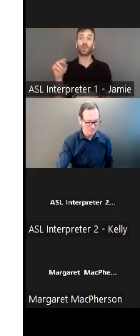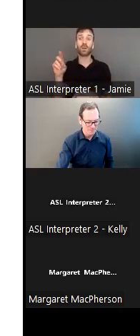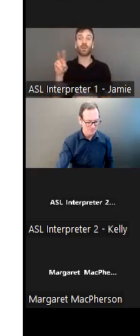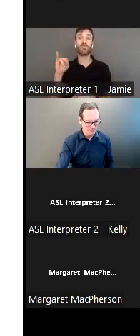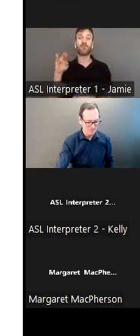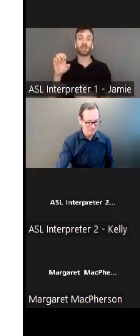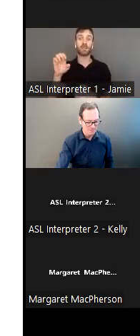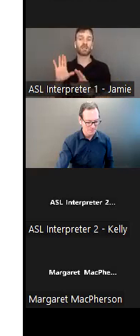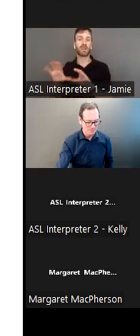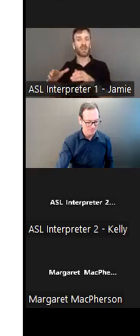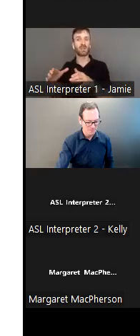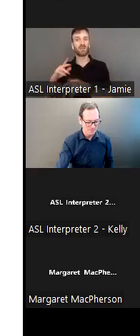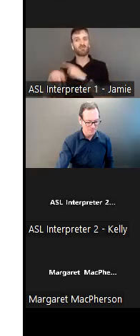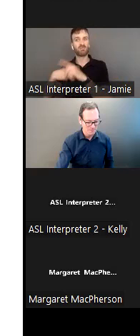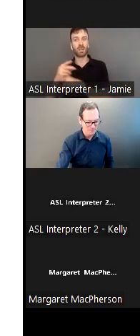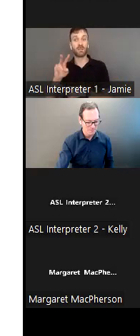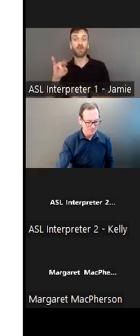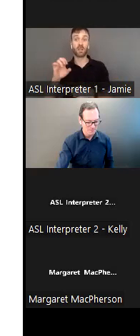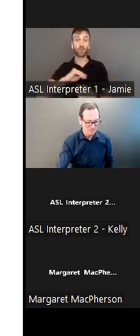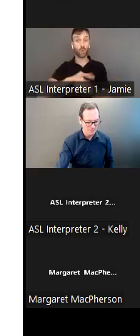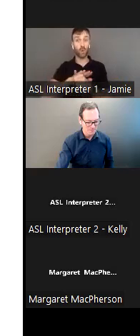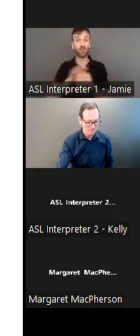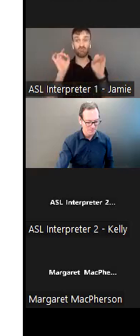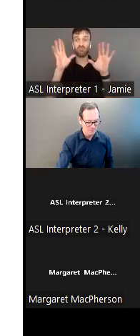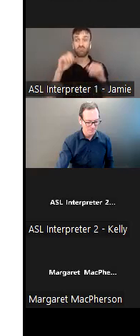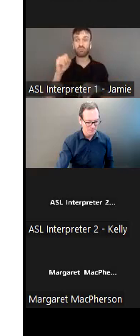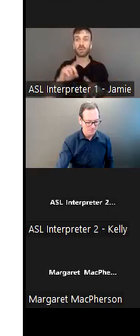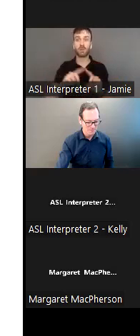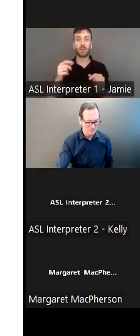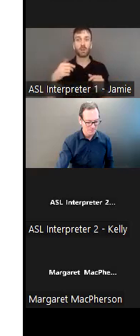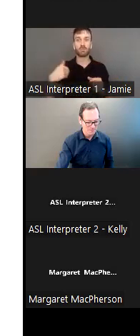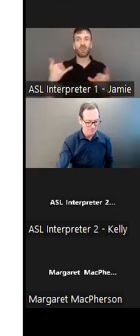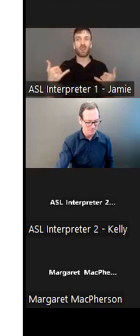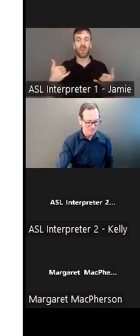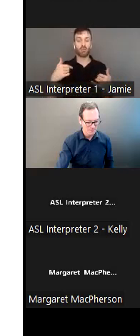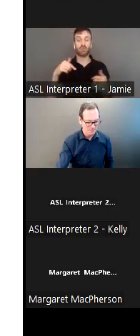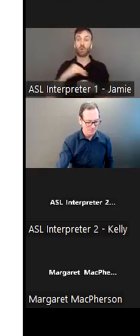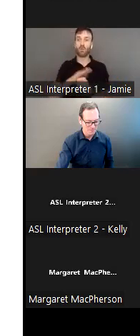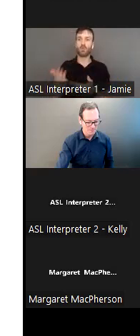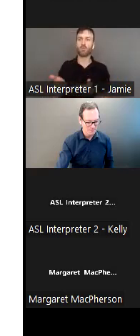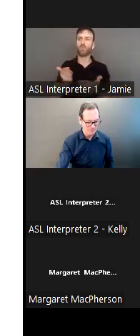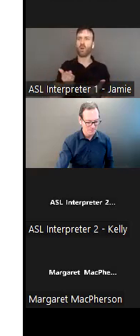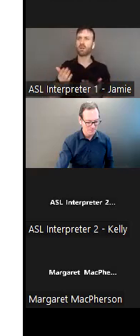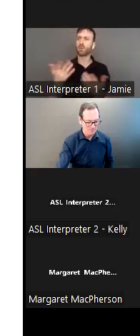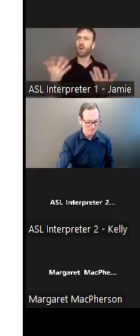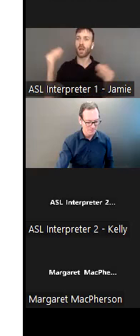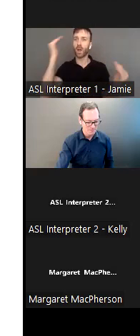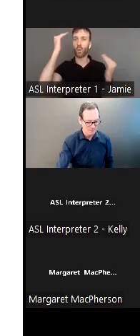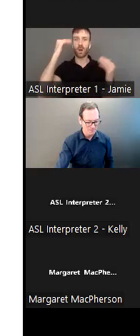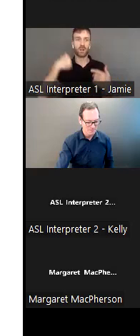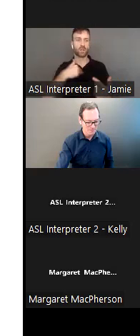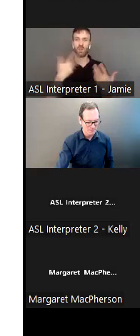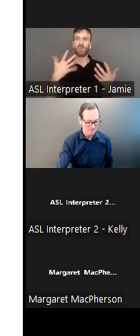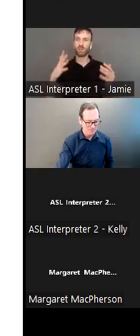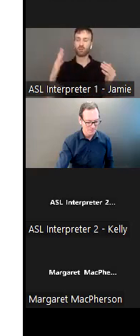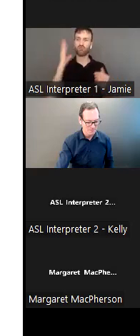including collective forms of violence. And I do think, COVID has been awful, but it's, I think, brought us to an awareness that we experience these things